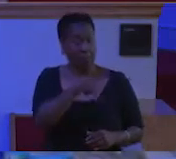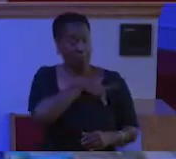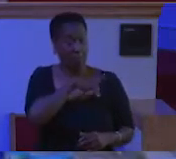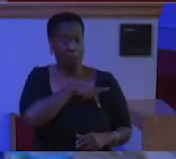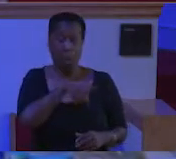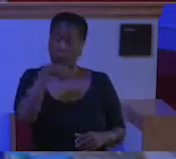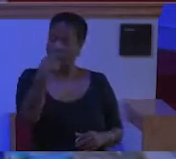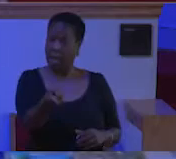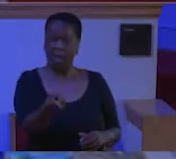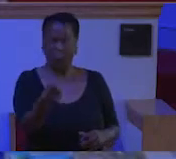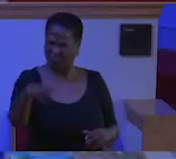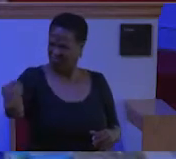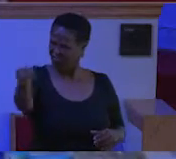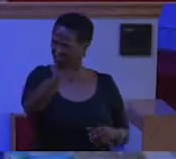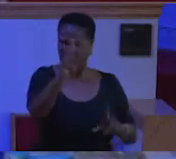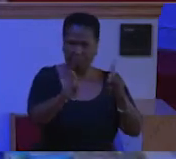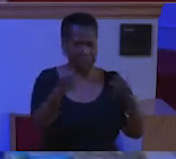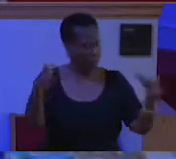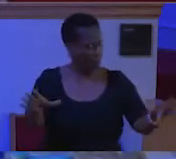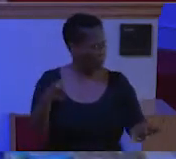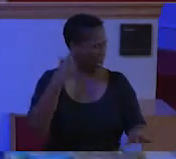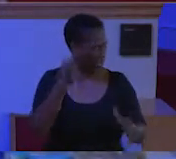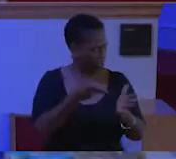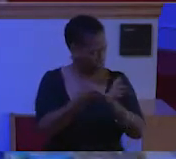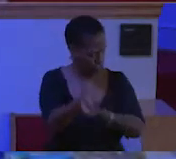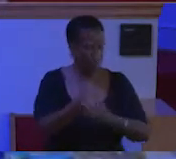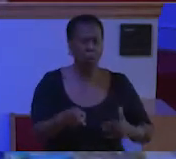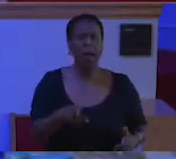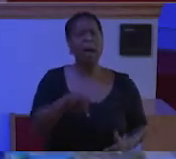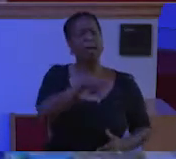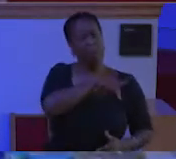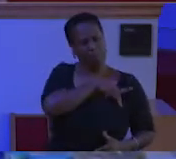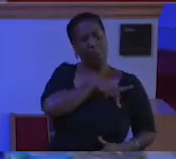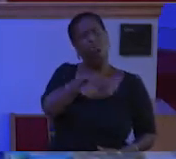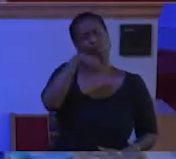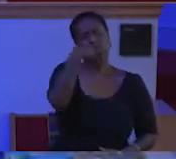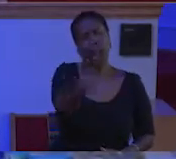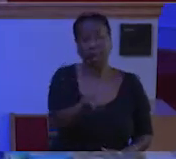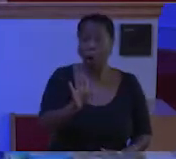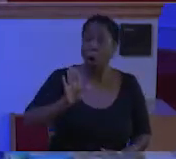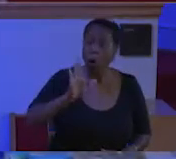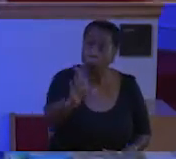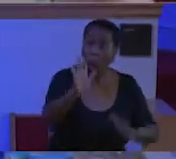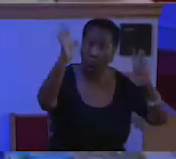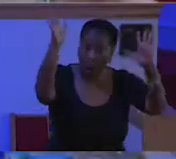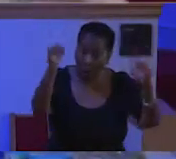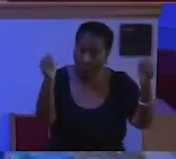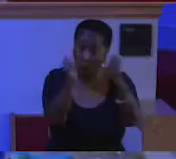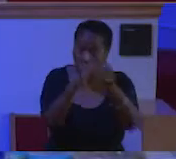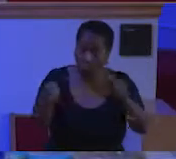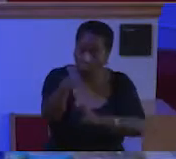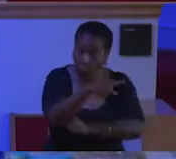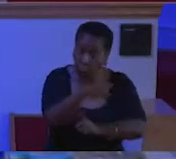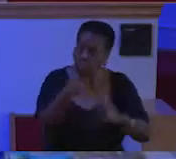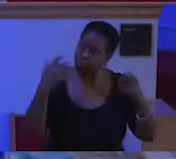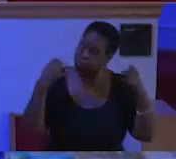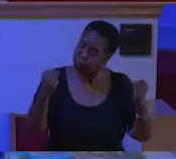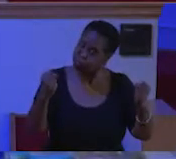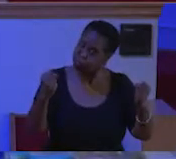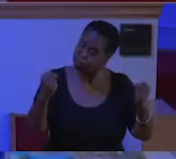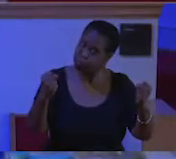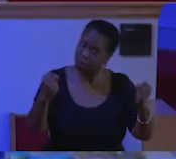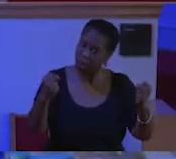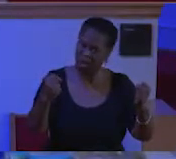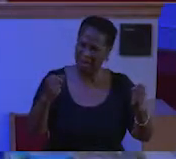congregation that did not want to hear the truth, that my hope in you is unshaken, is a